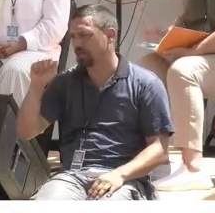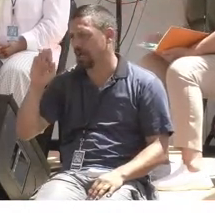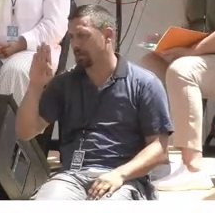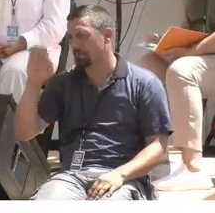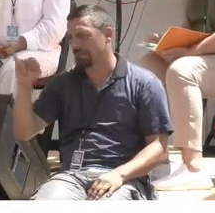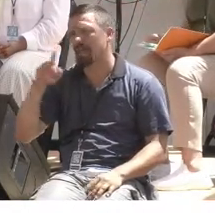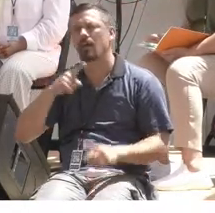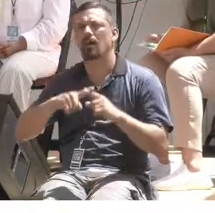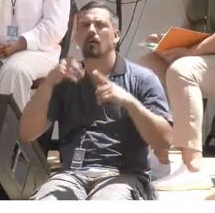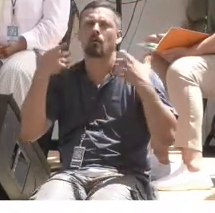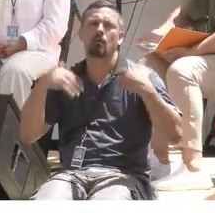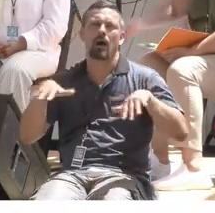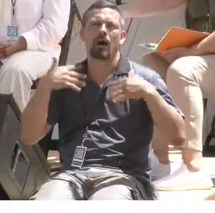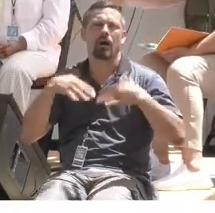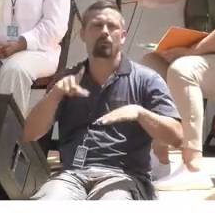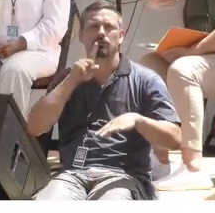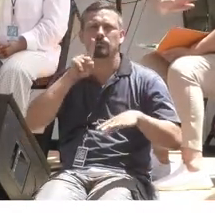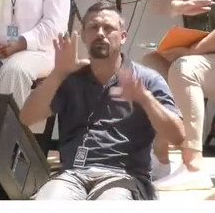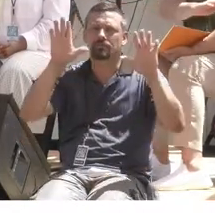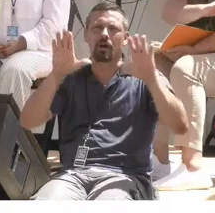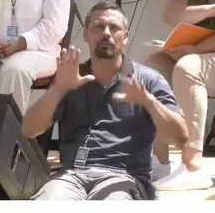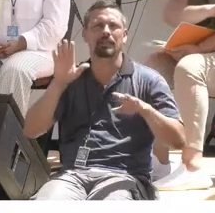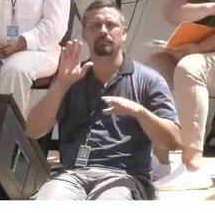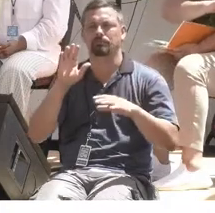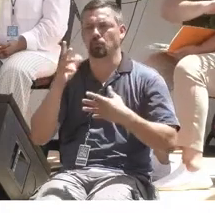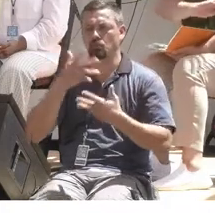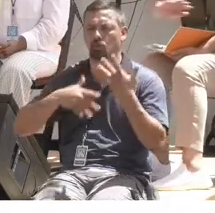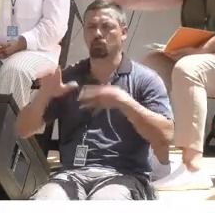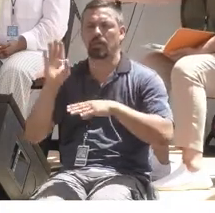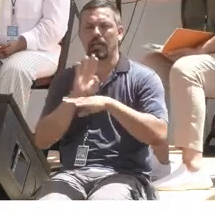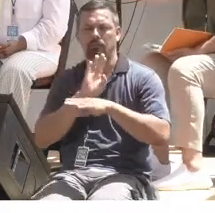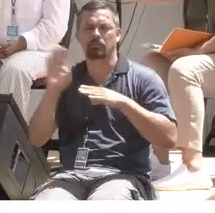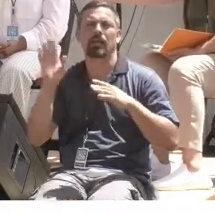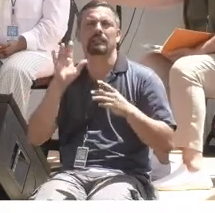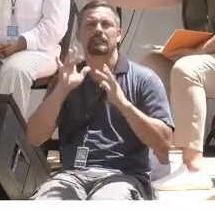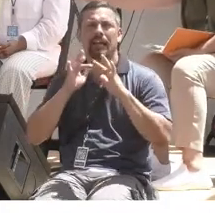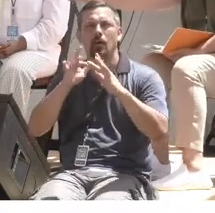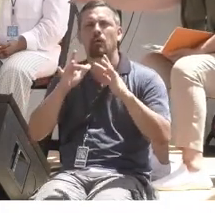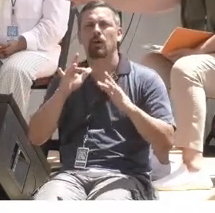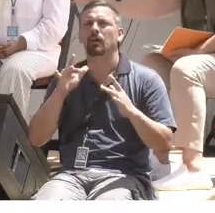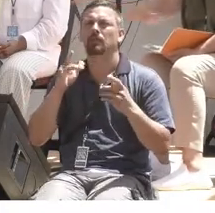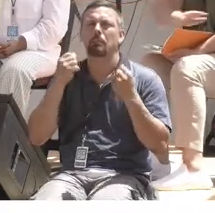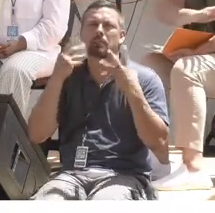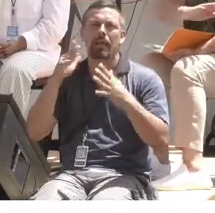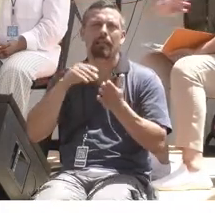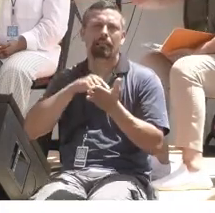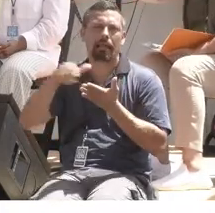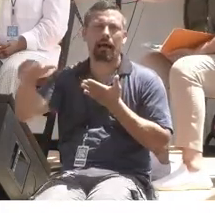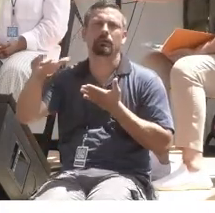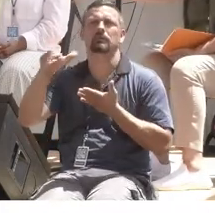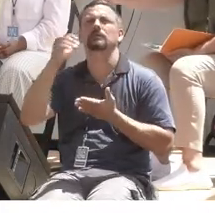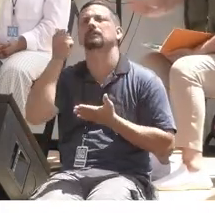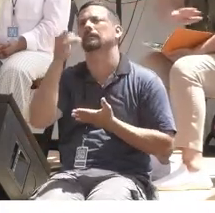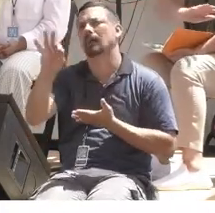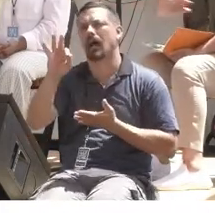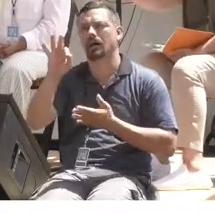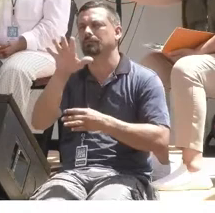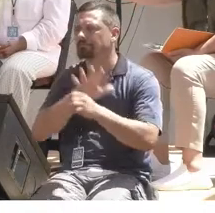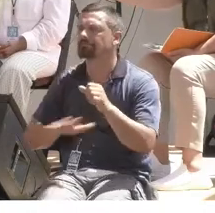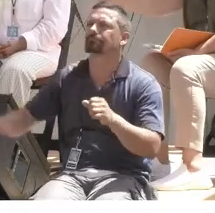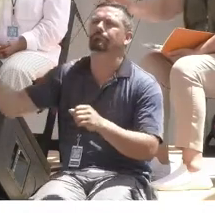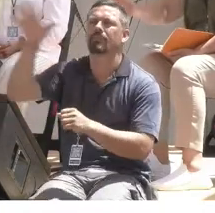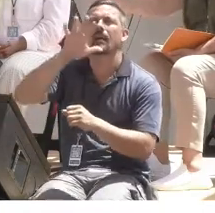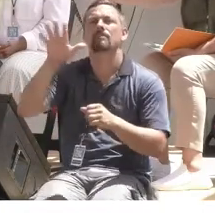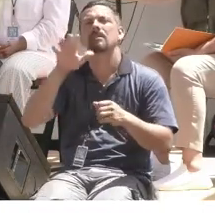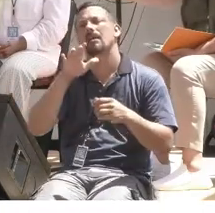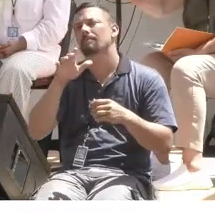social enterprise networks that really cover thousands of square kilometers across Al Dhafra, the empty